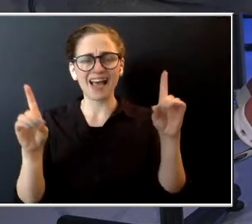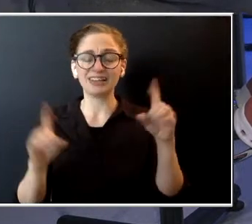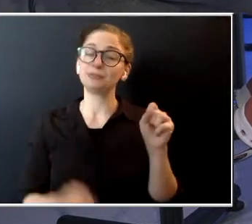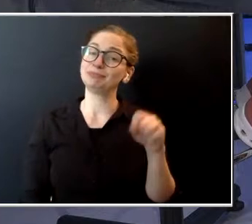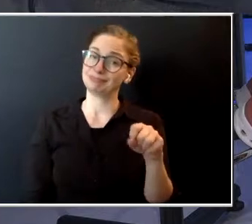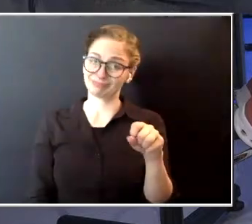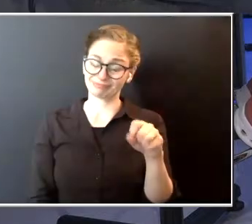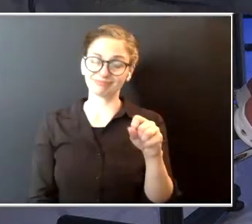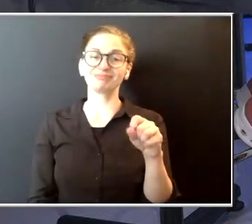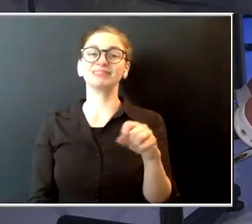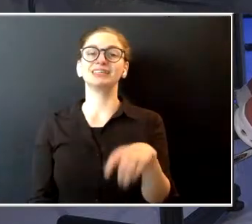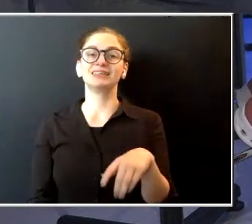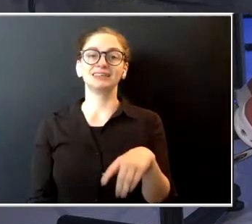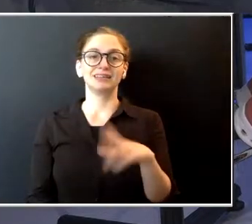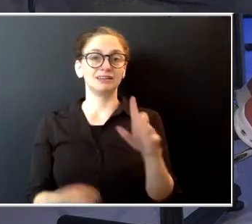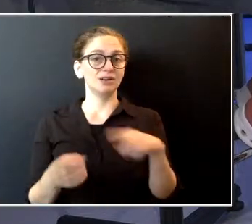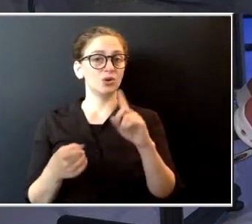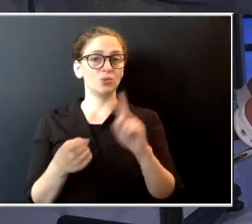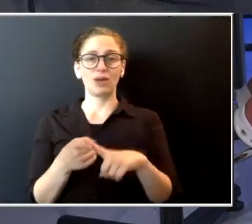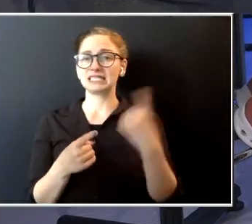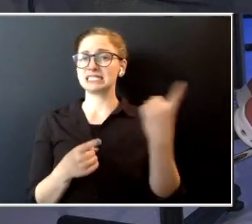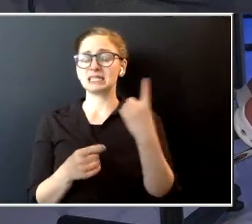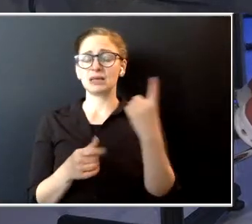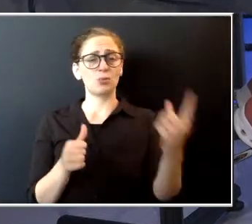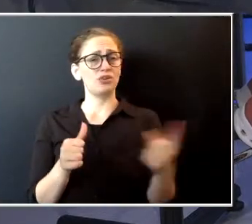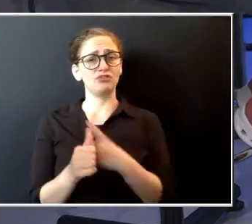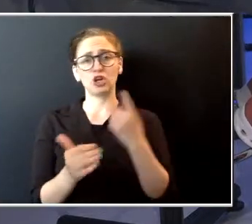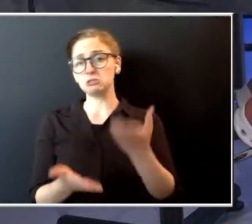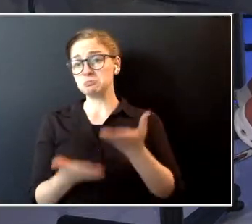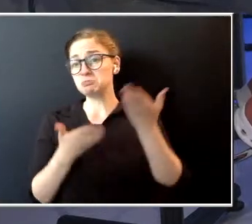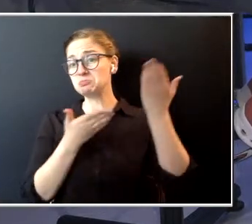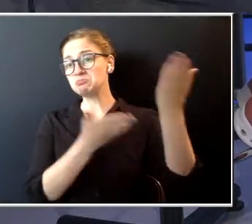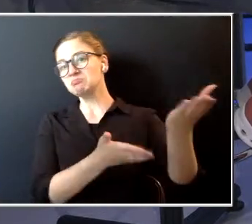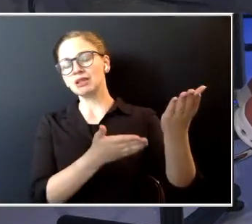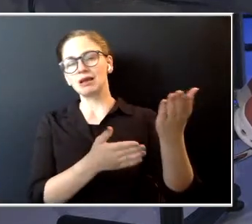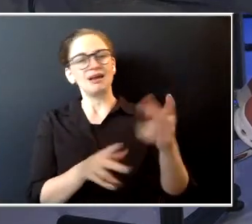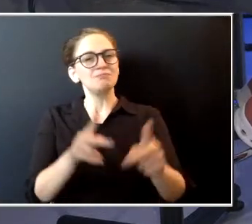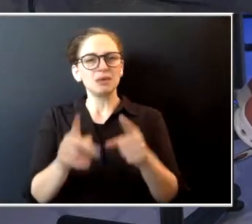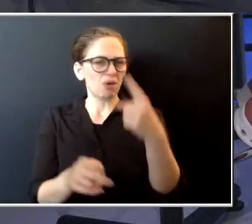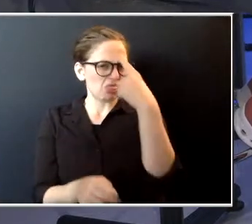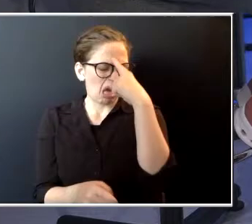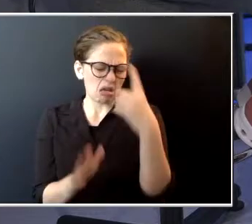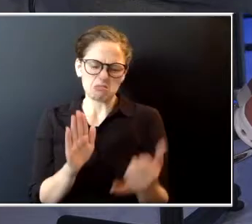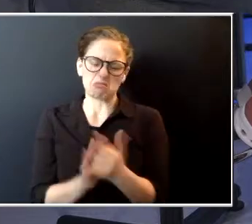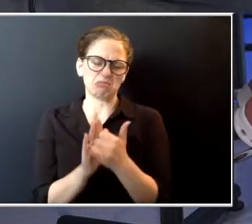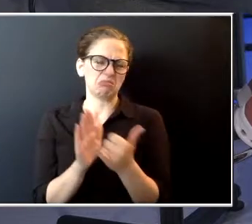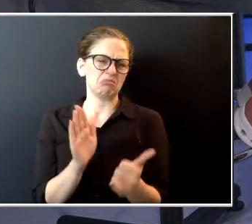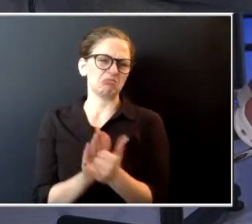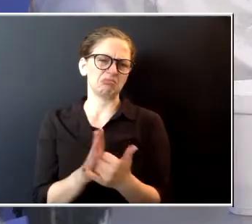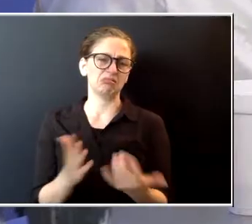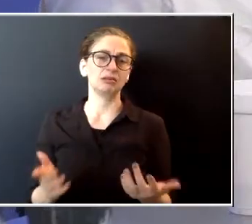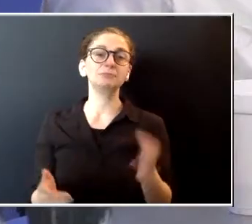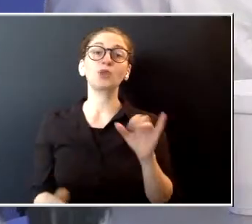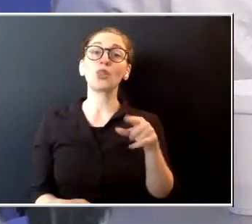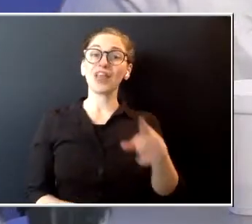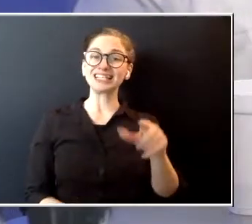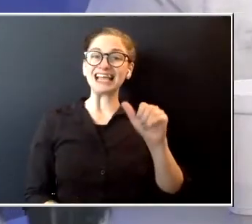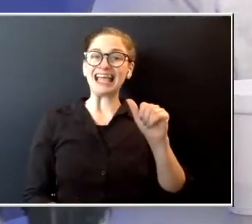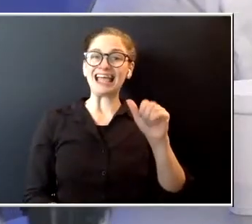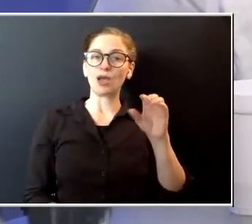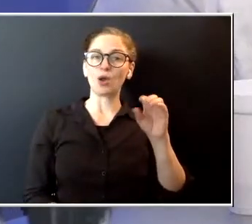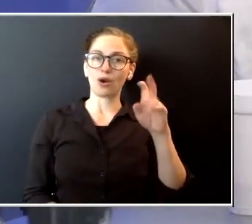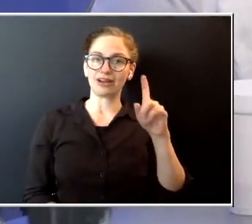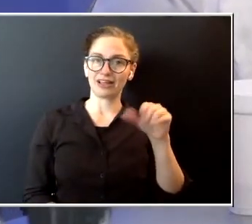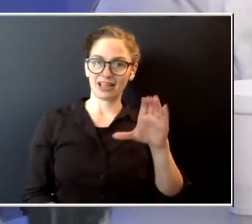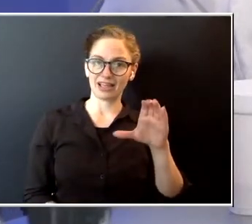possible when this was first conceived. So what are we seeing here? So now this is the aortic valve. This is what Jack had. So now this is in the aorta, and that's the